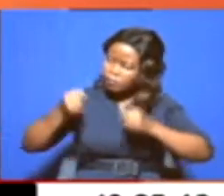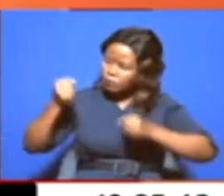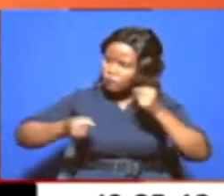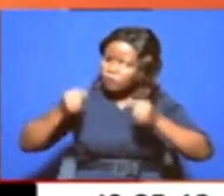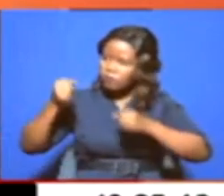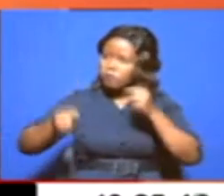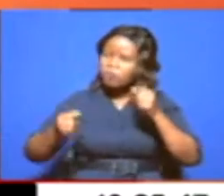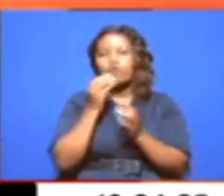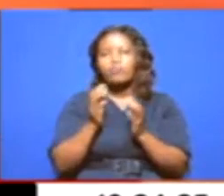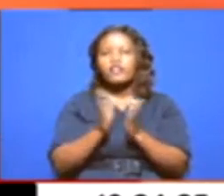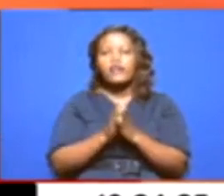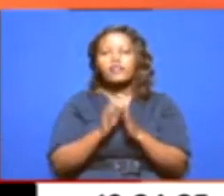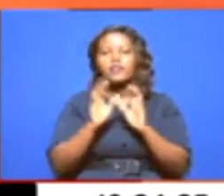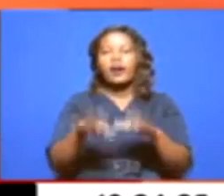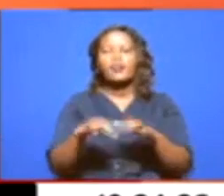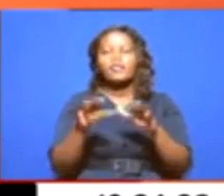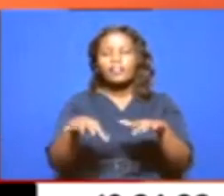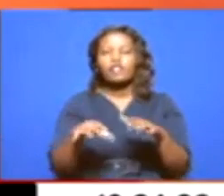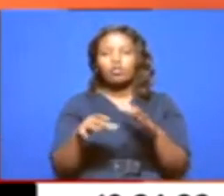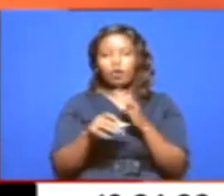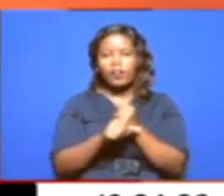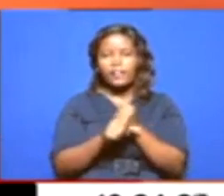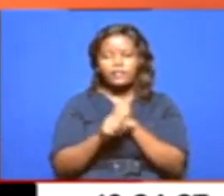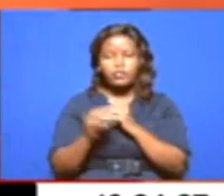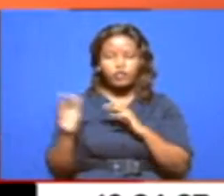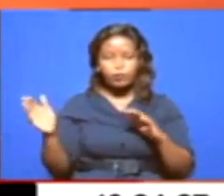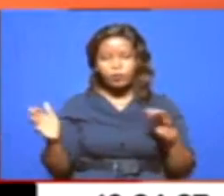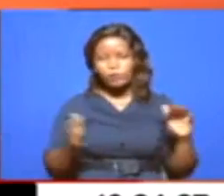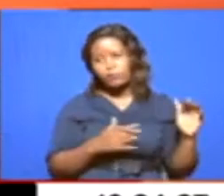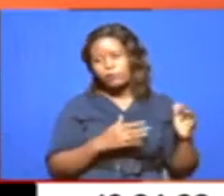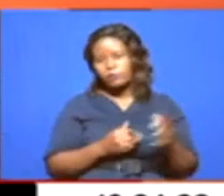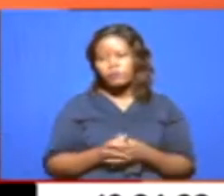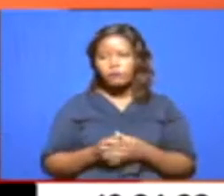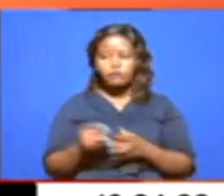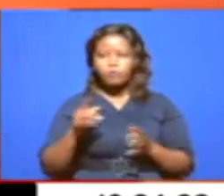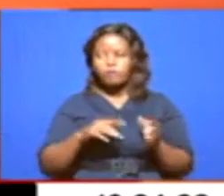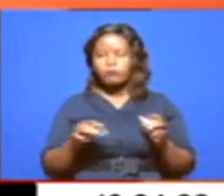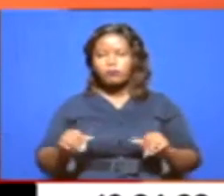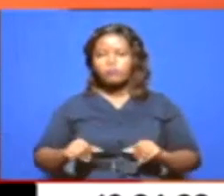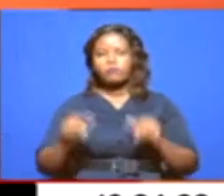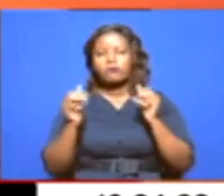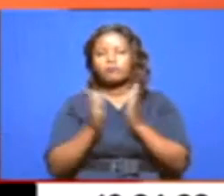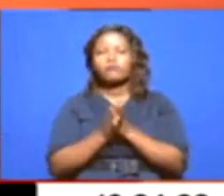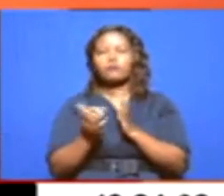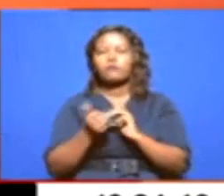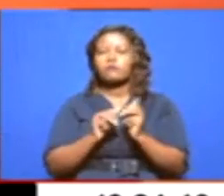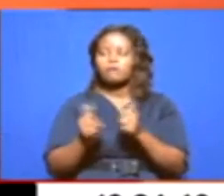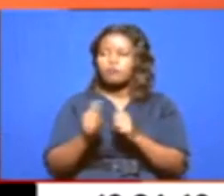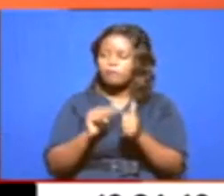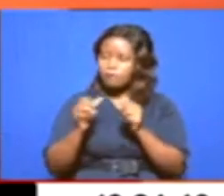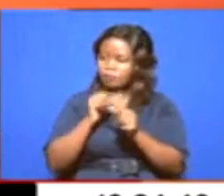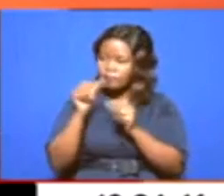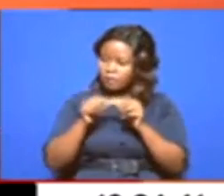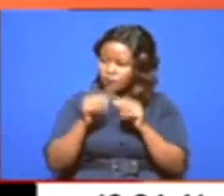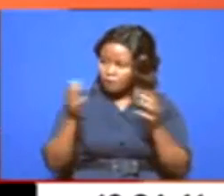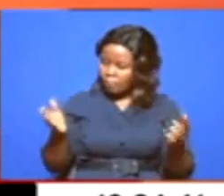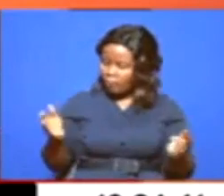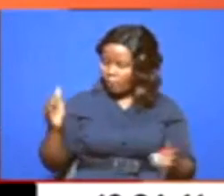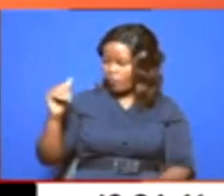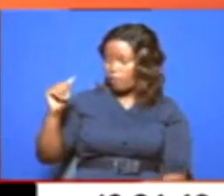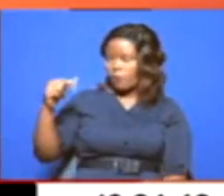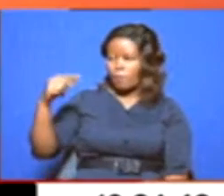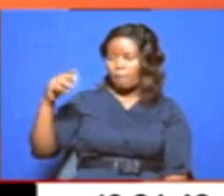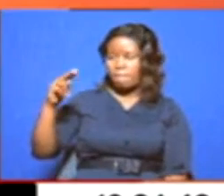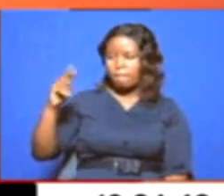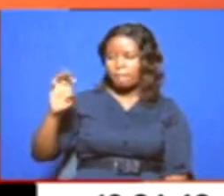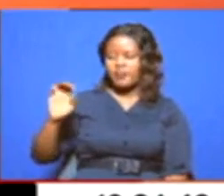in December, where he finished fourth. We continue with our conversation on Sports Check, and it is about the Agnes Tirop Cross